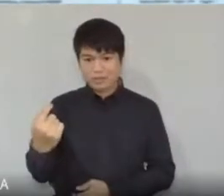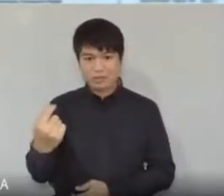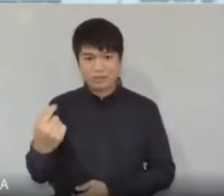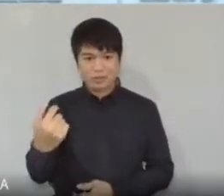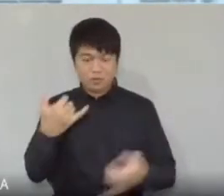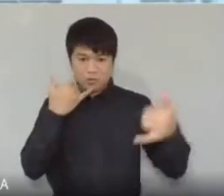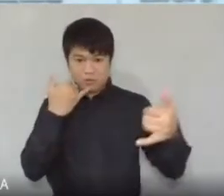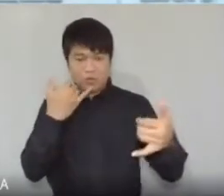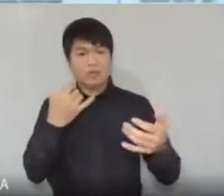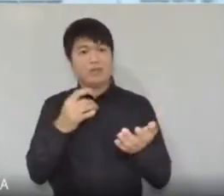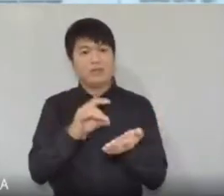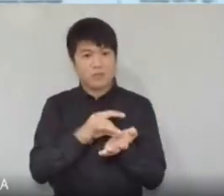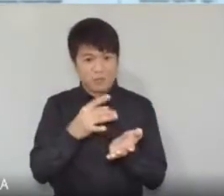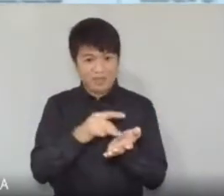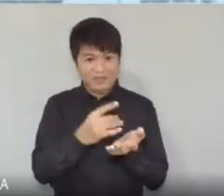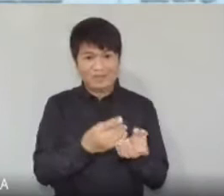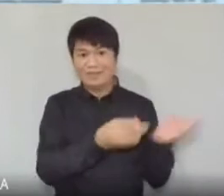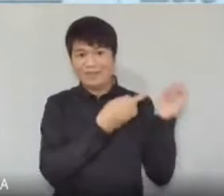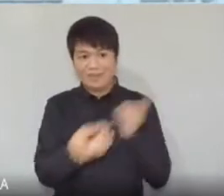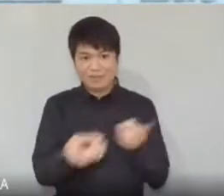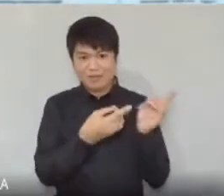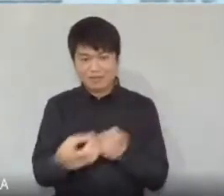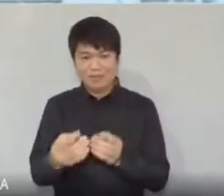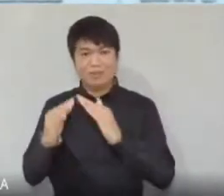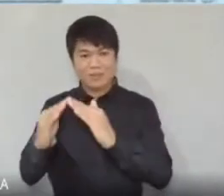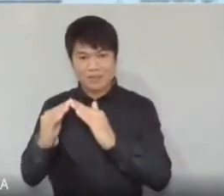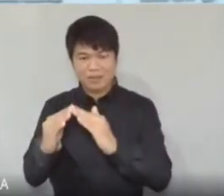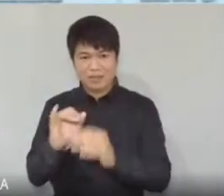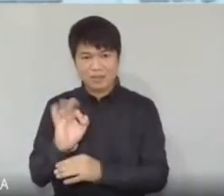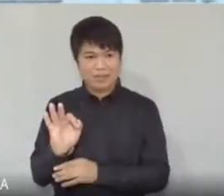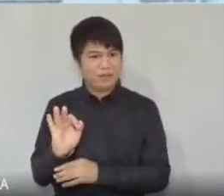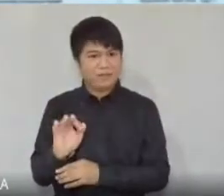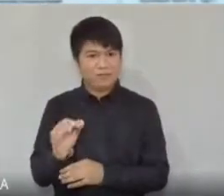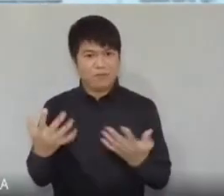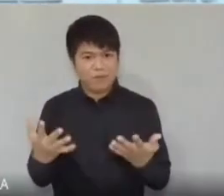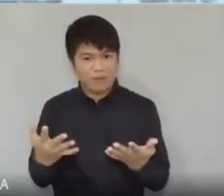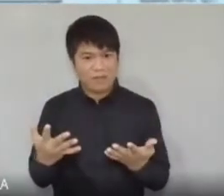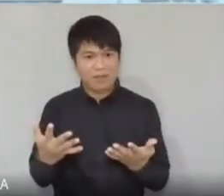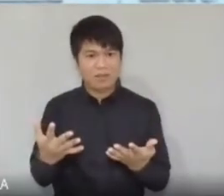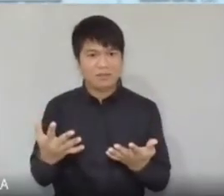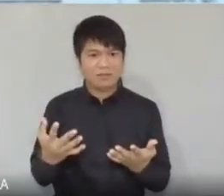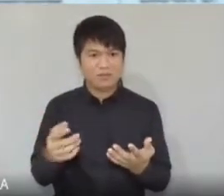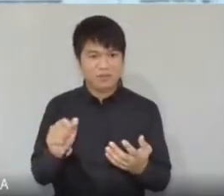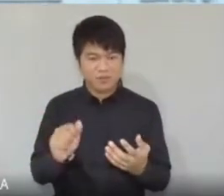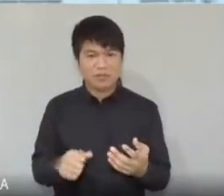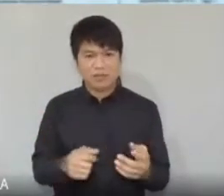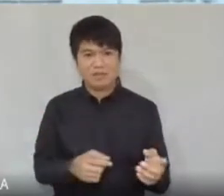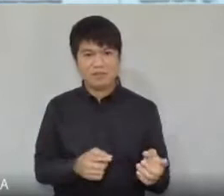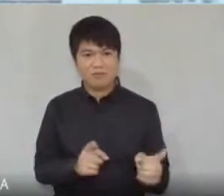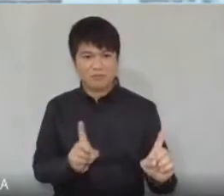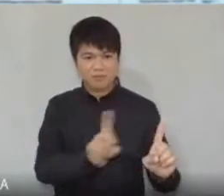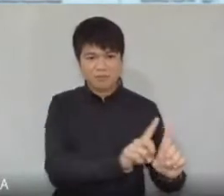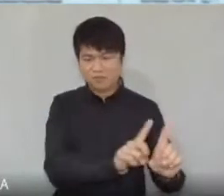city. If indeed to be checked up personally by our health physician for assessment, they will be